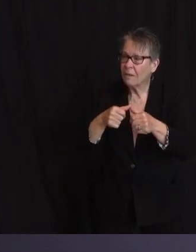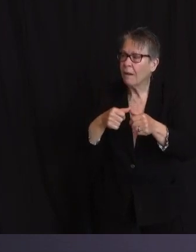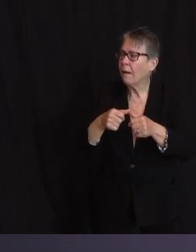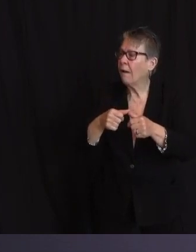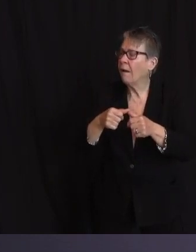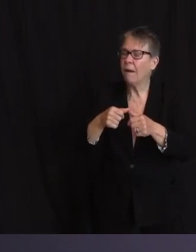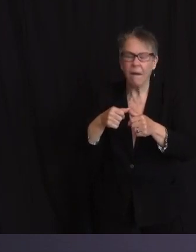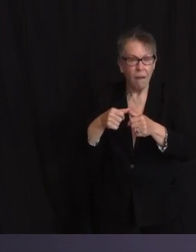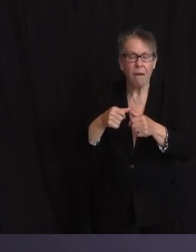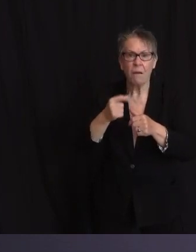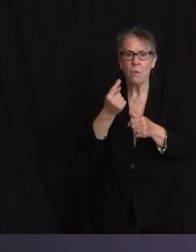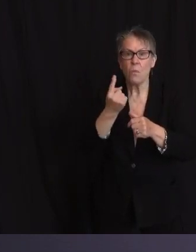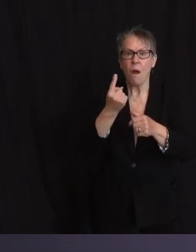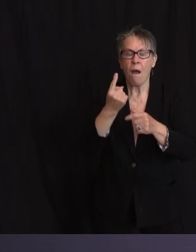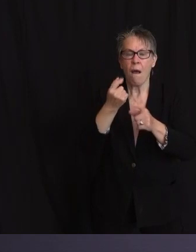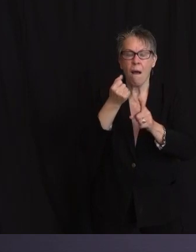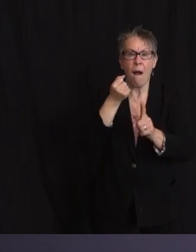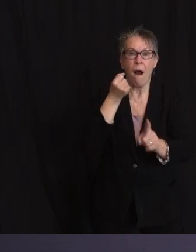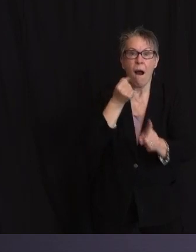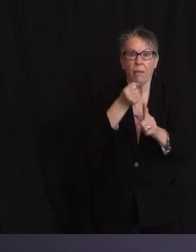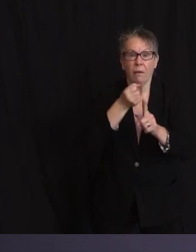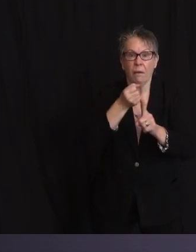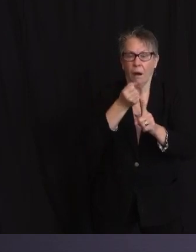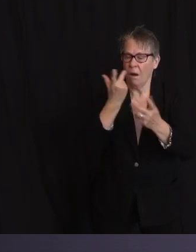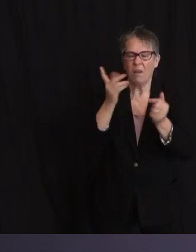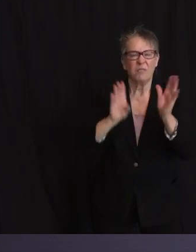Sir, and Matt, we'll come back to you in a second here.